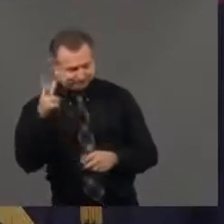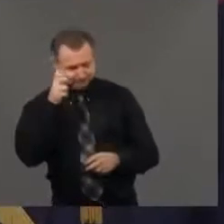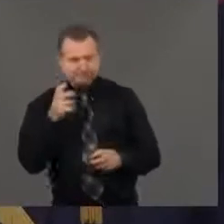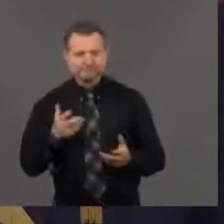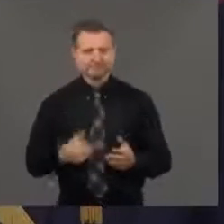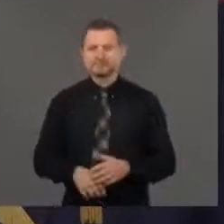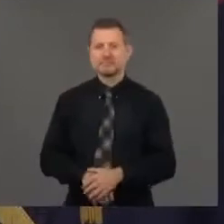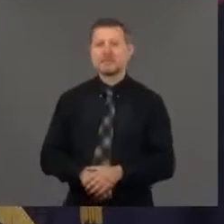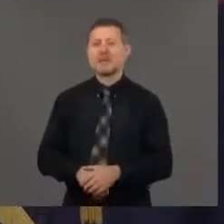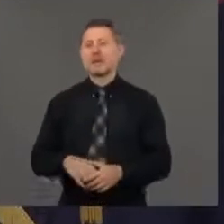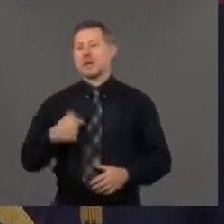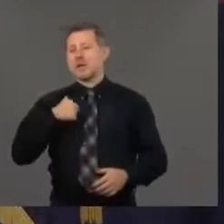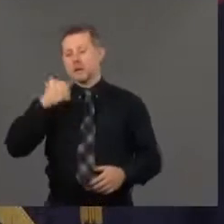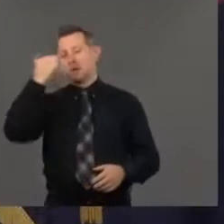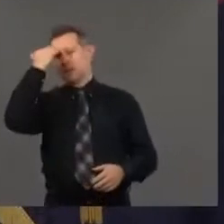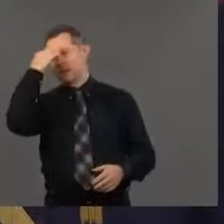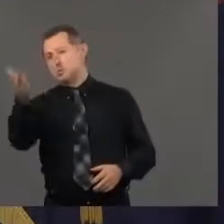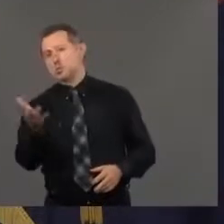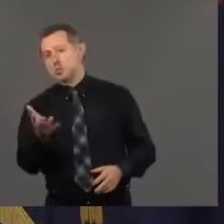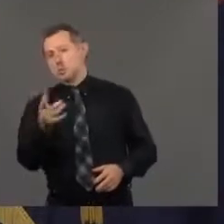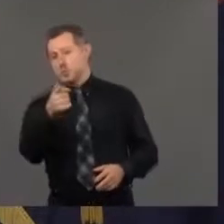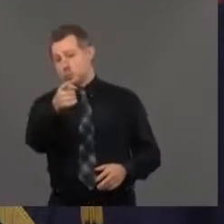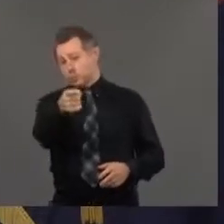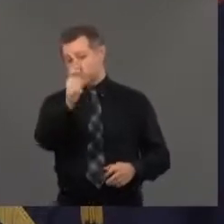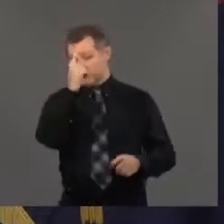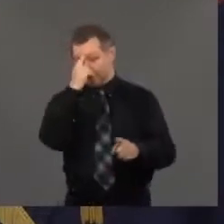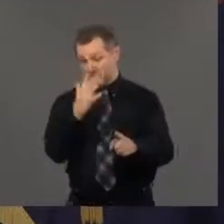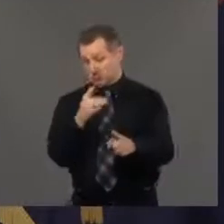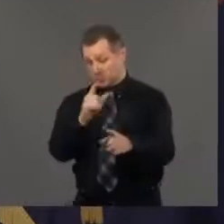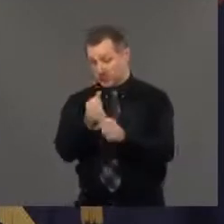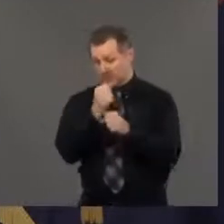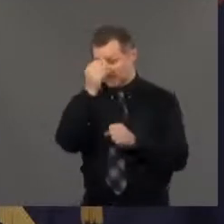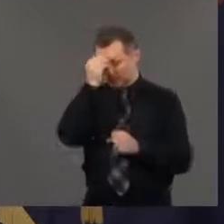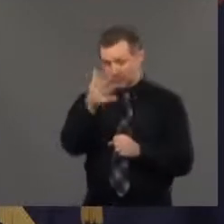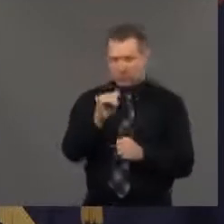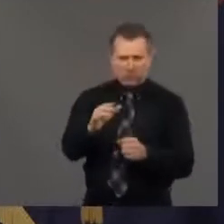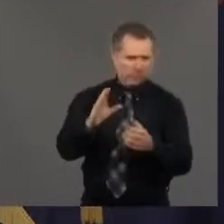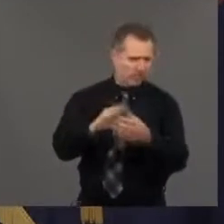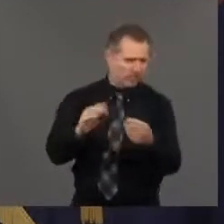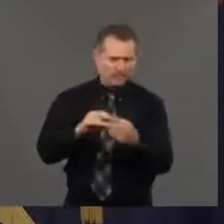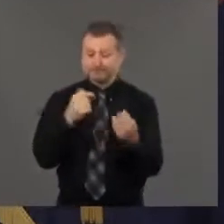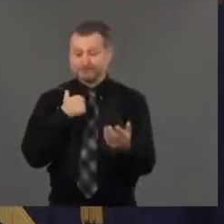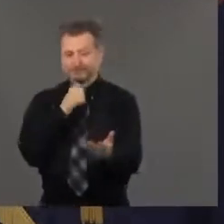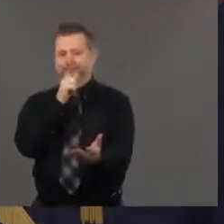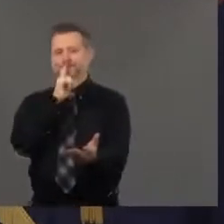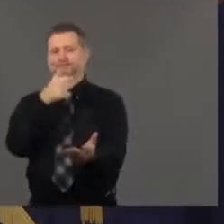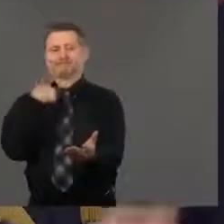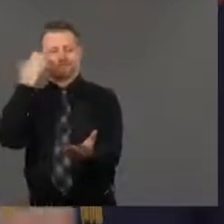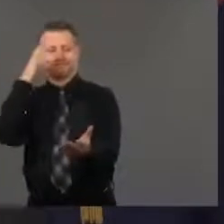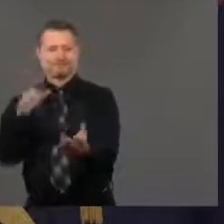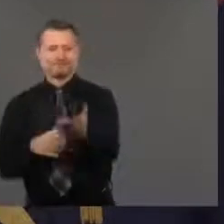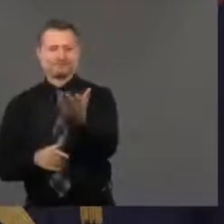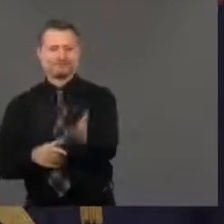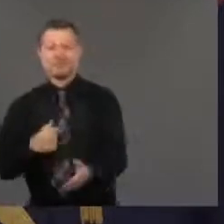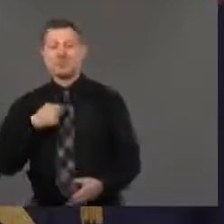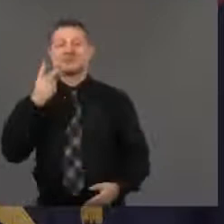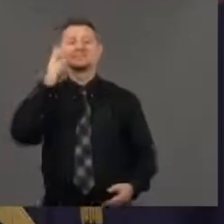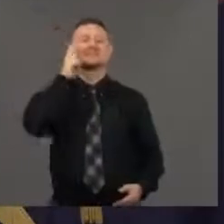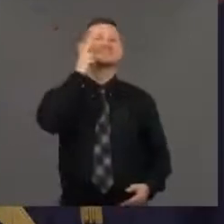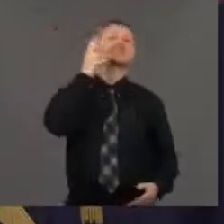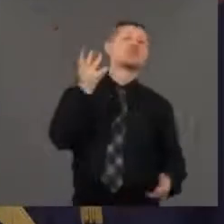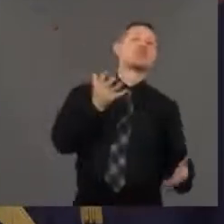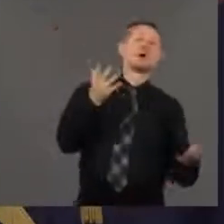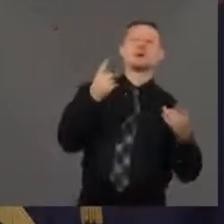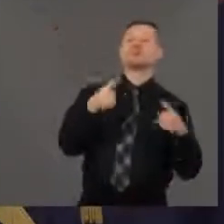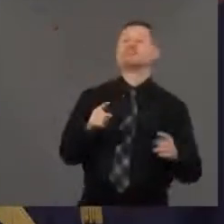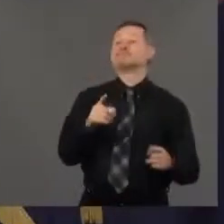Yeah, I don't know what you're listening to, what they're saying, or what it actually means. So we'll see what guidance they put out